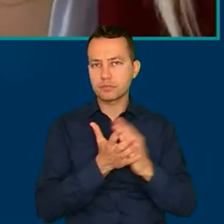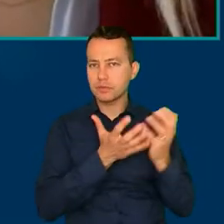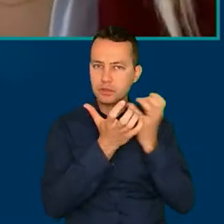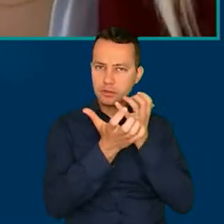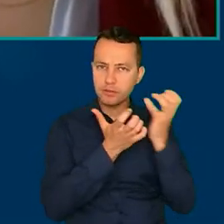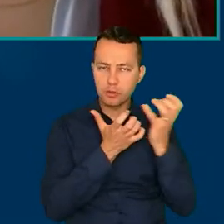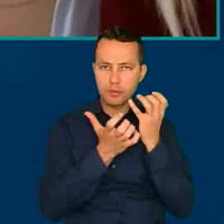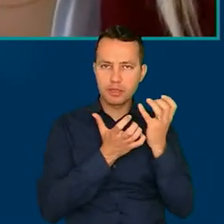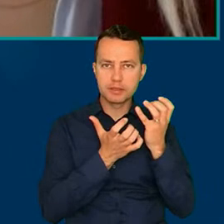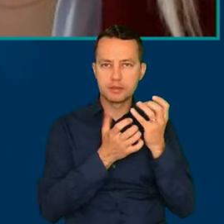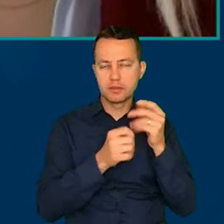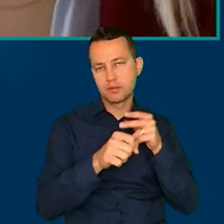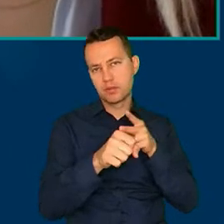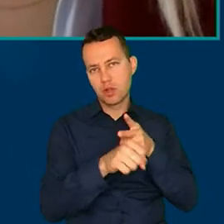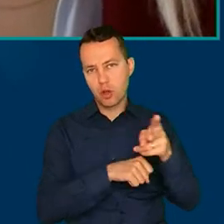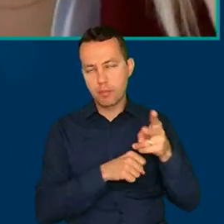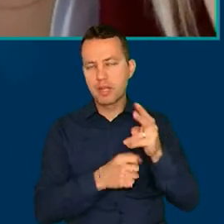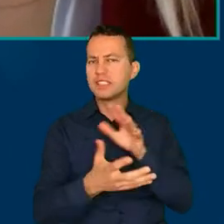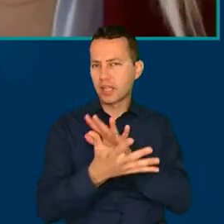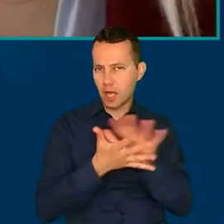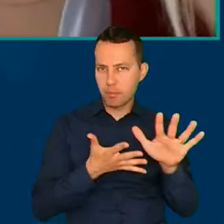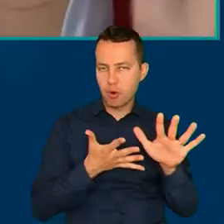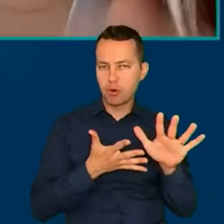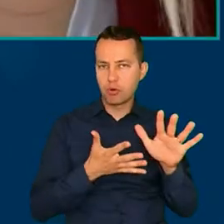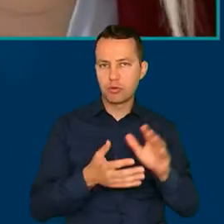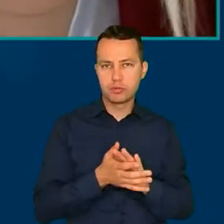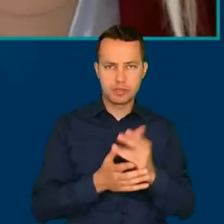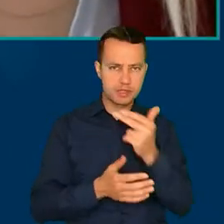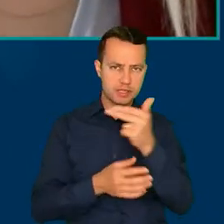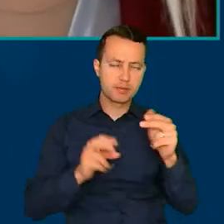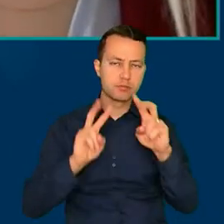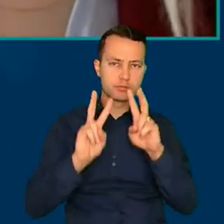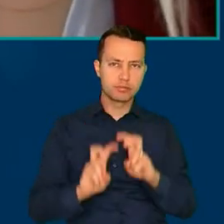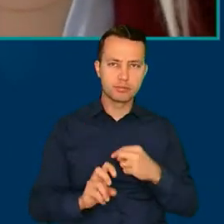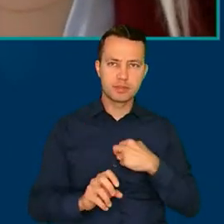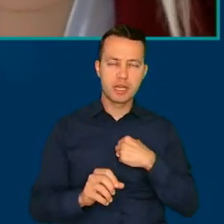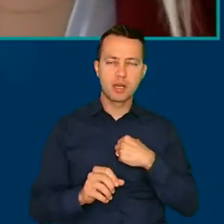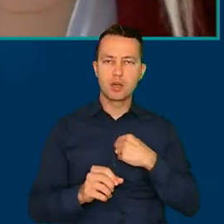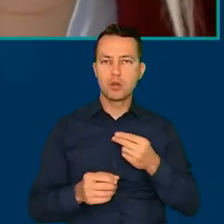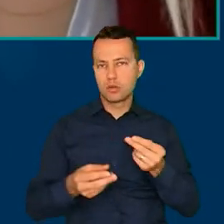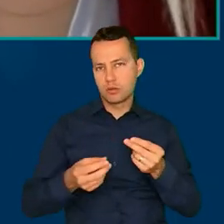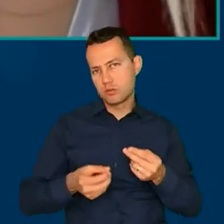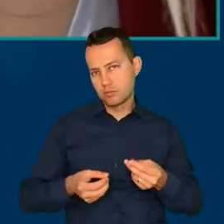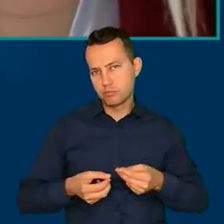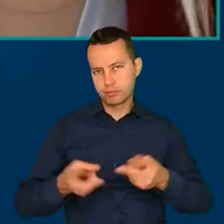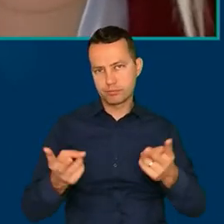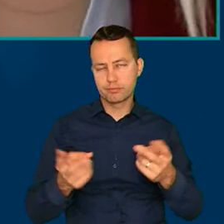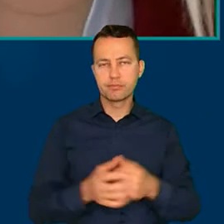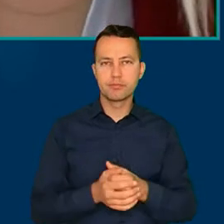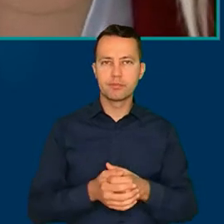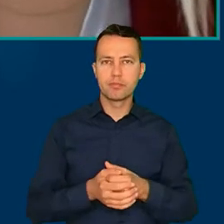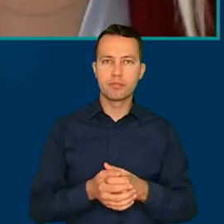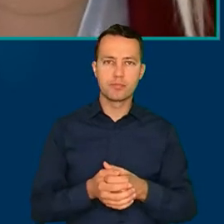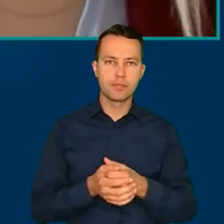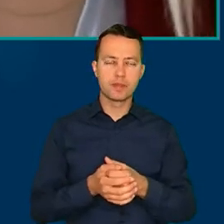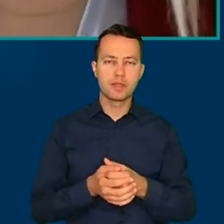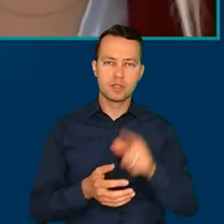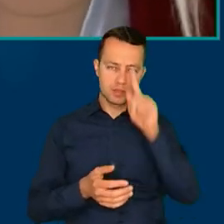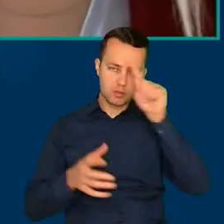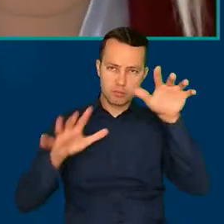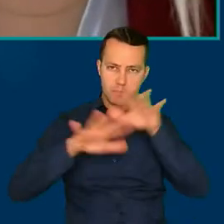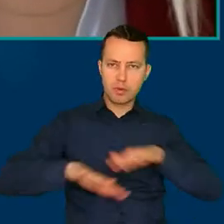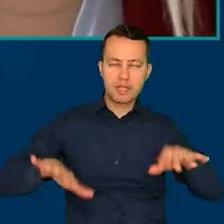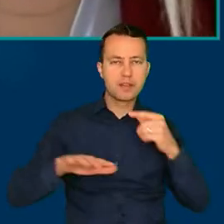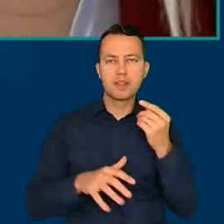to this community. It's all in English, unfortunately, but I think it's a great resource that you can sort of go at your own pace and